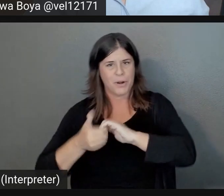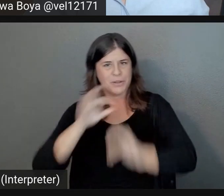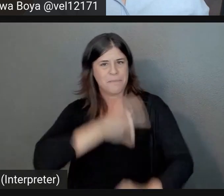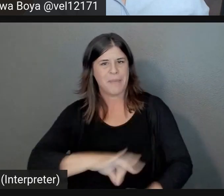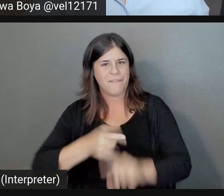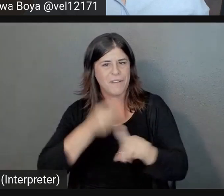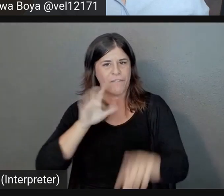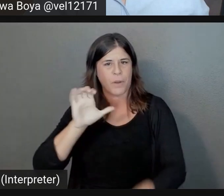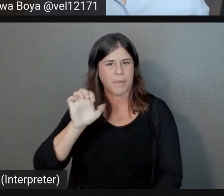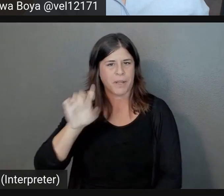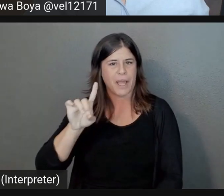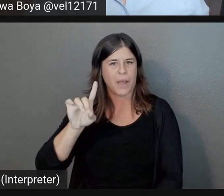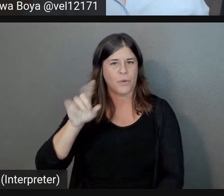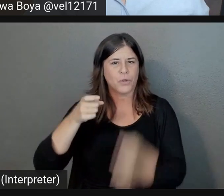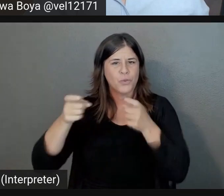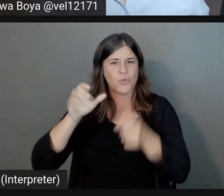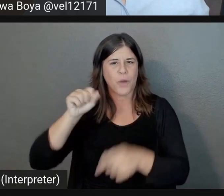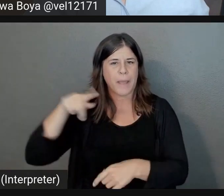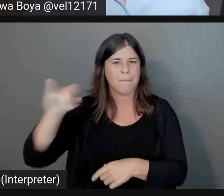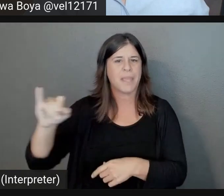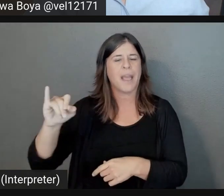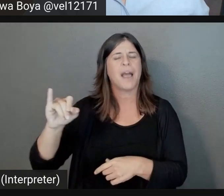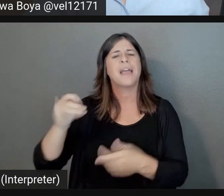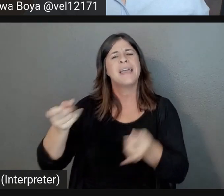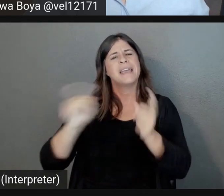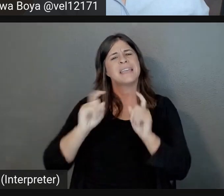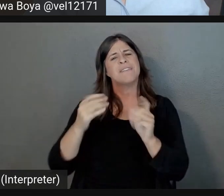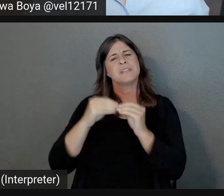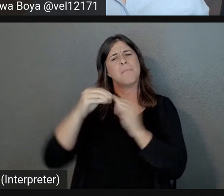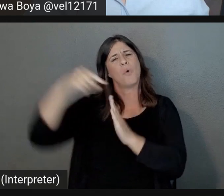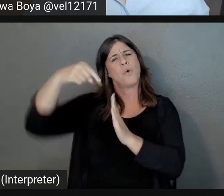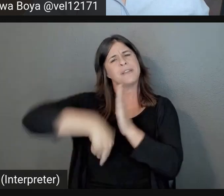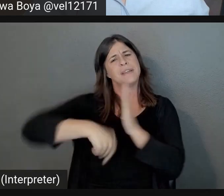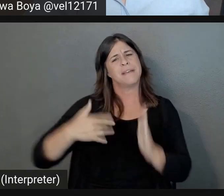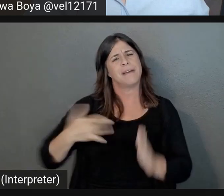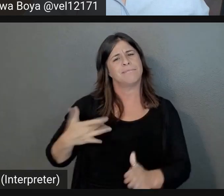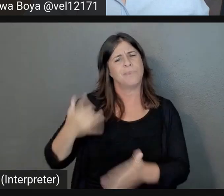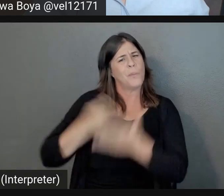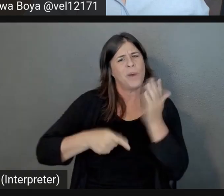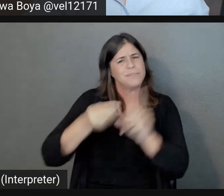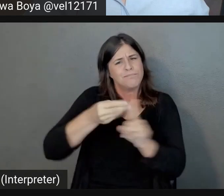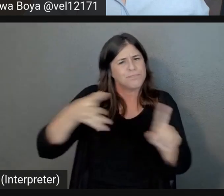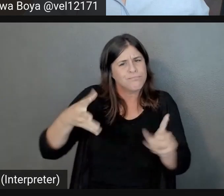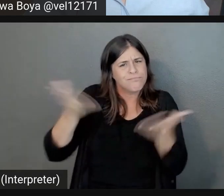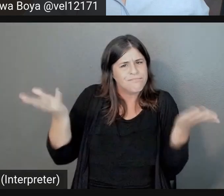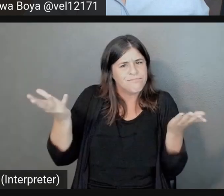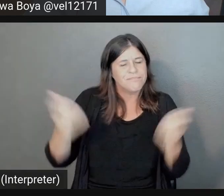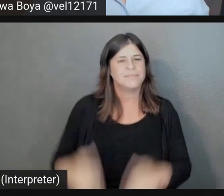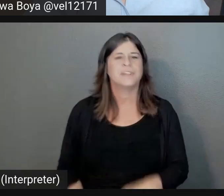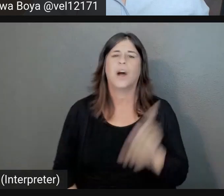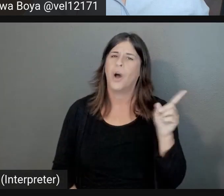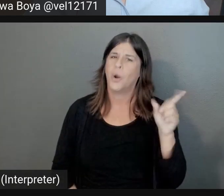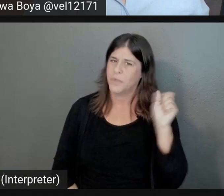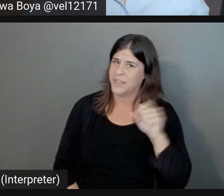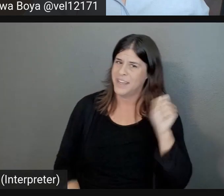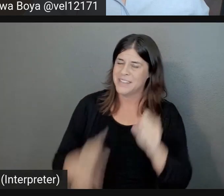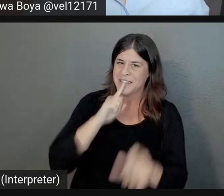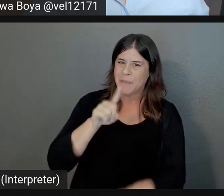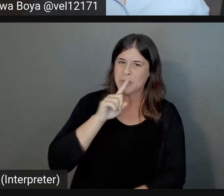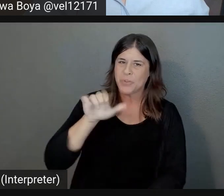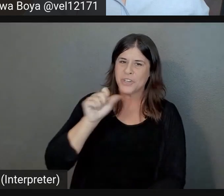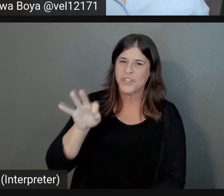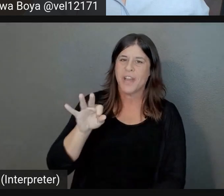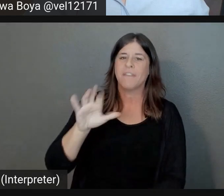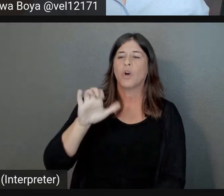from Cloud Control API. Give us a more detailed sense of what it's all about. Yeah, absolutely, Jeff. So